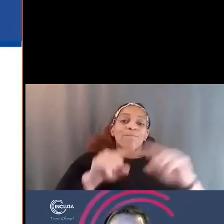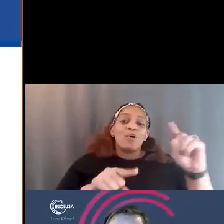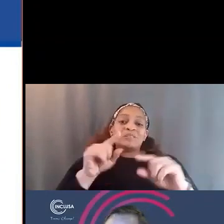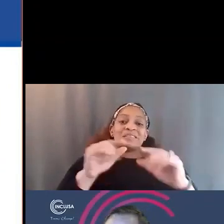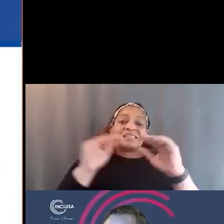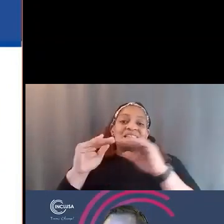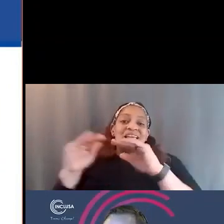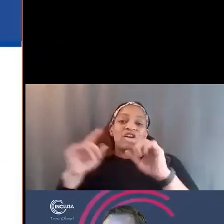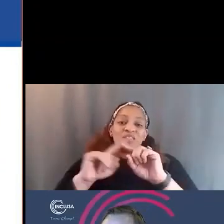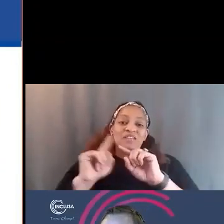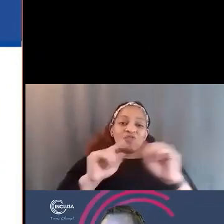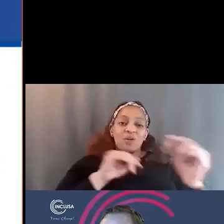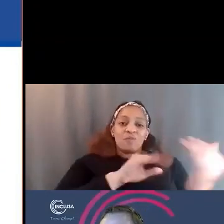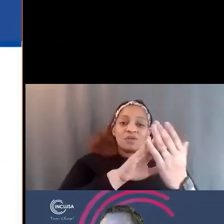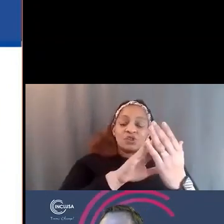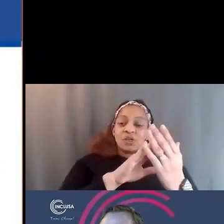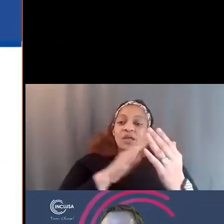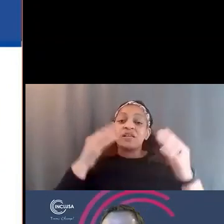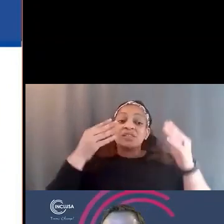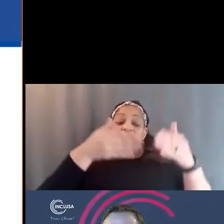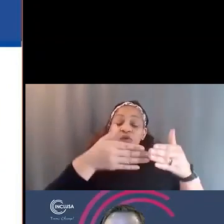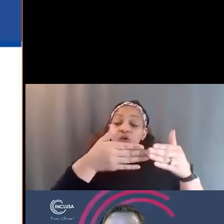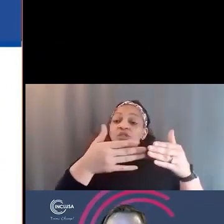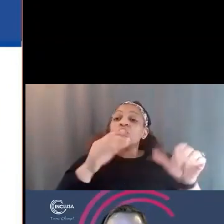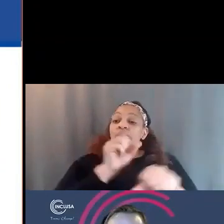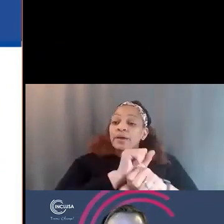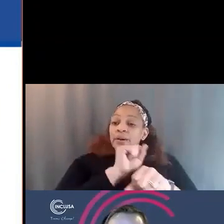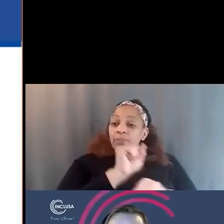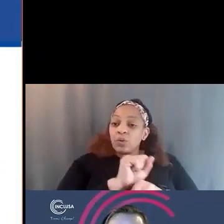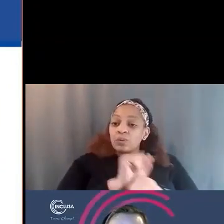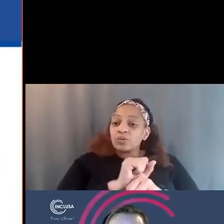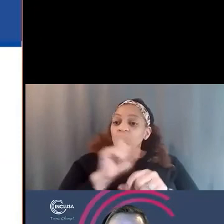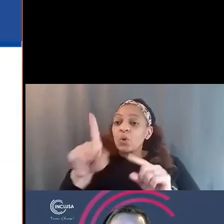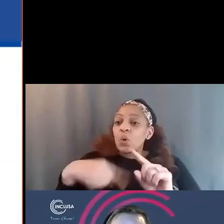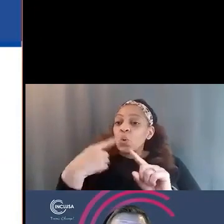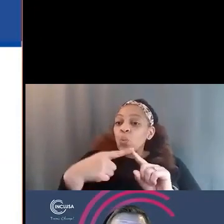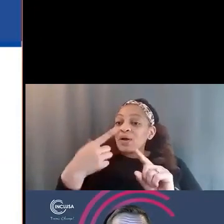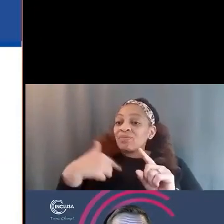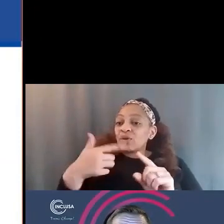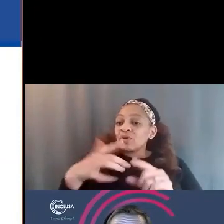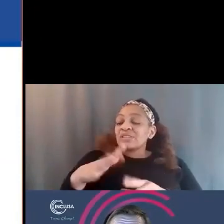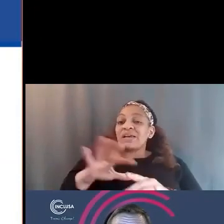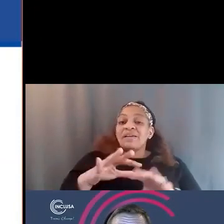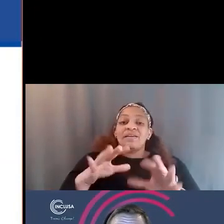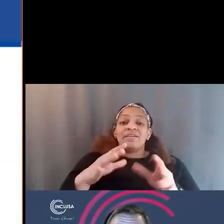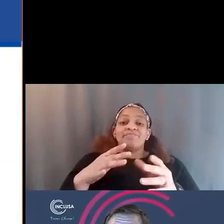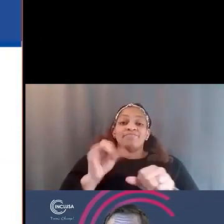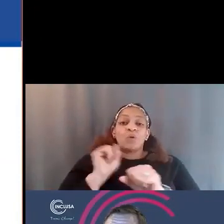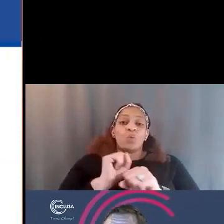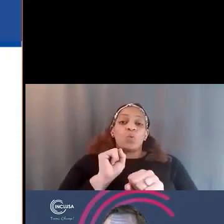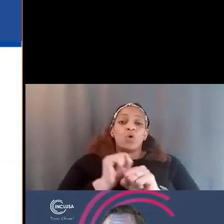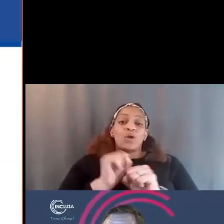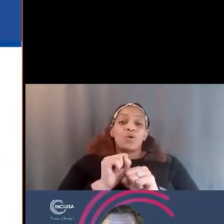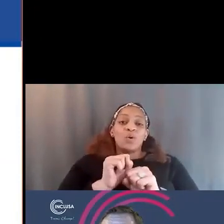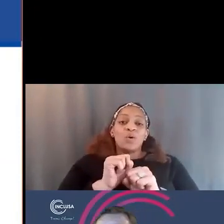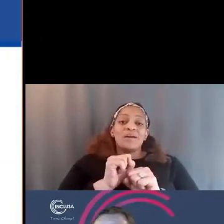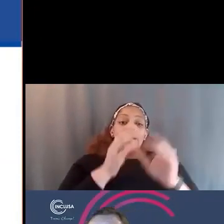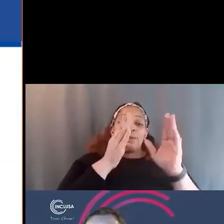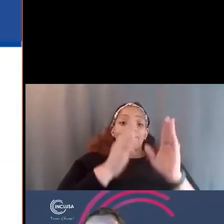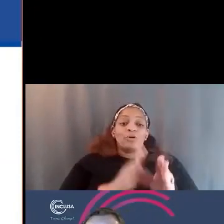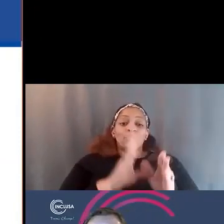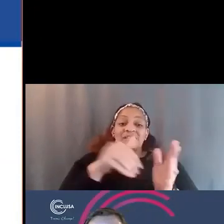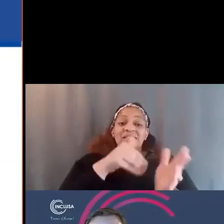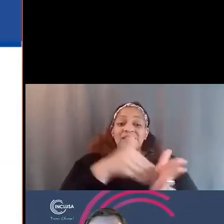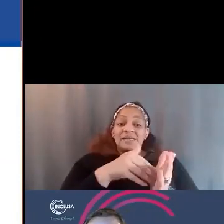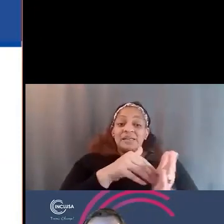we have a focus on employment. So you know, when they're working through person-centered planning processes and engaging in that approach,